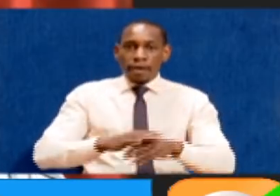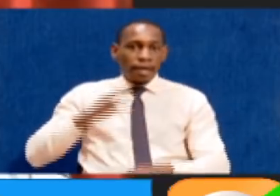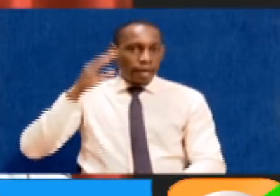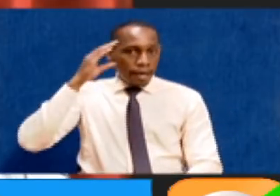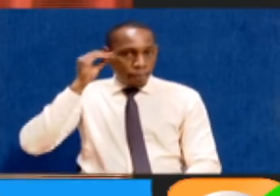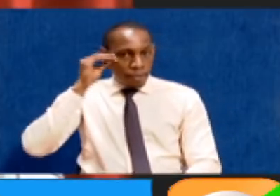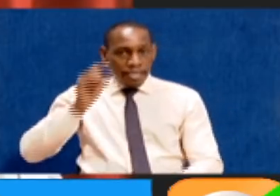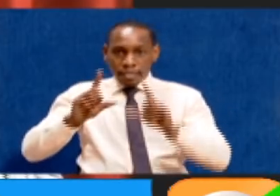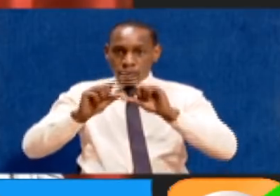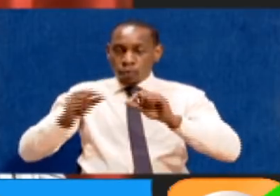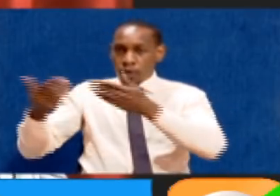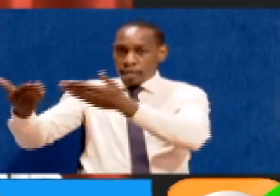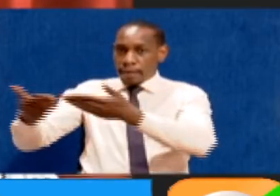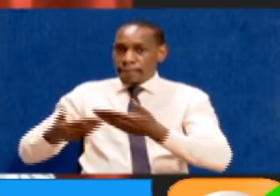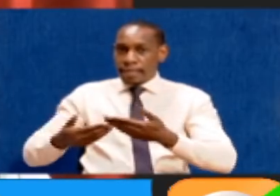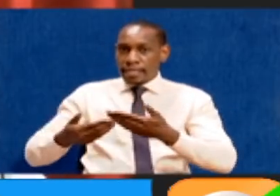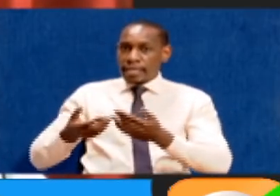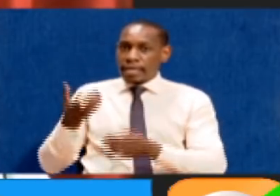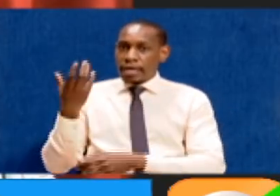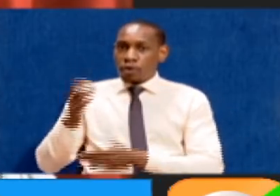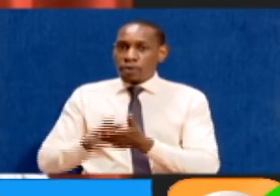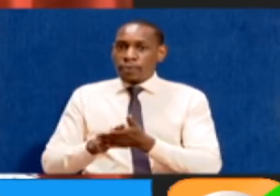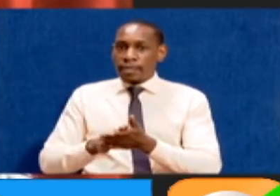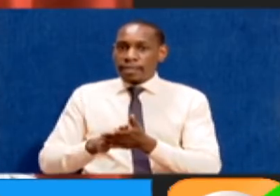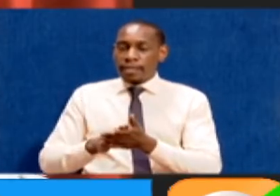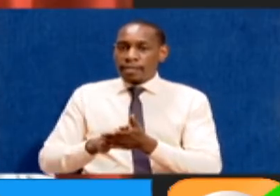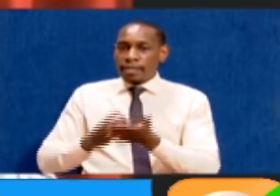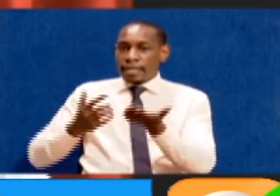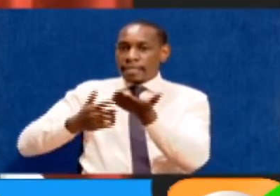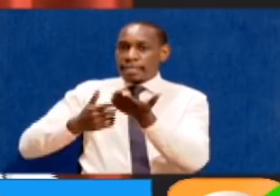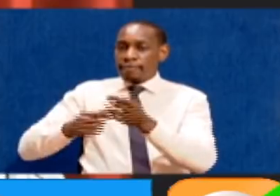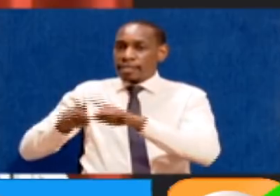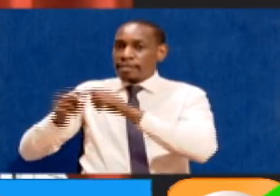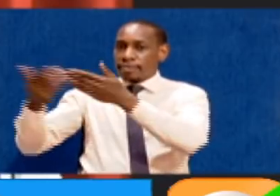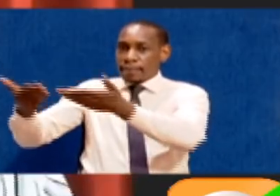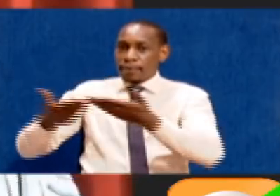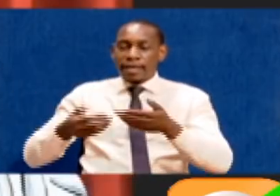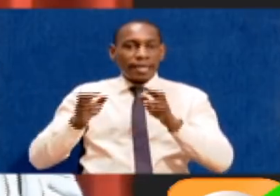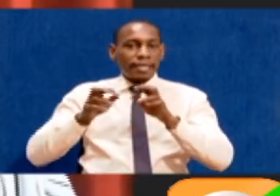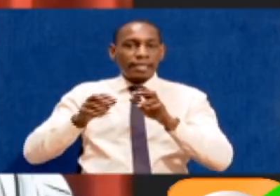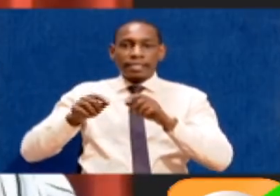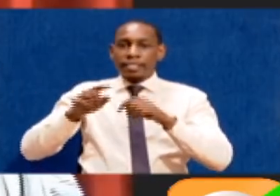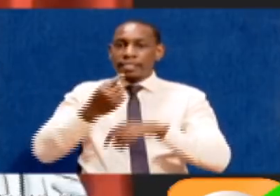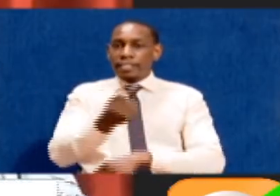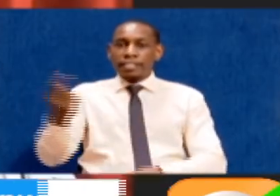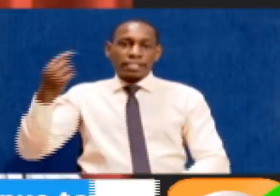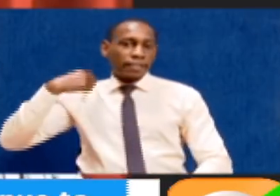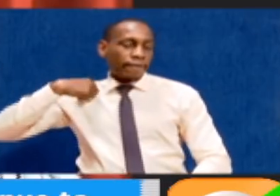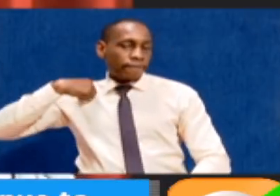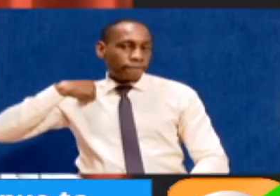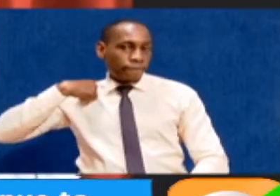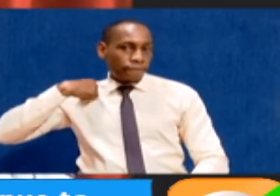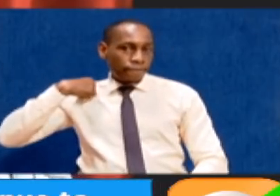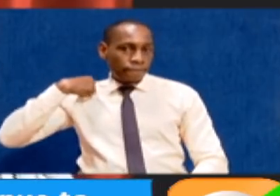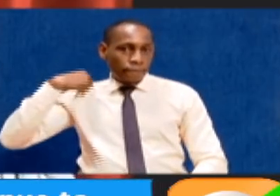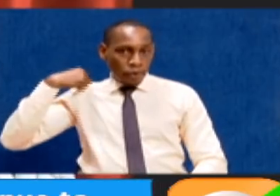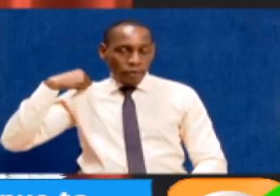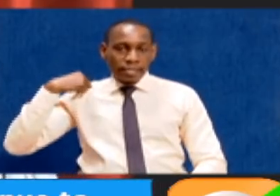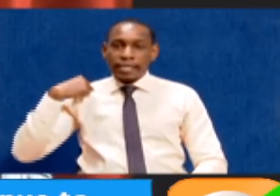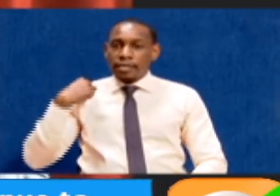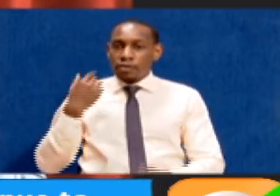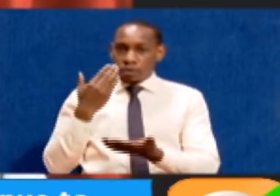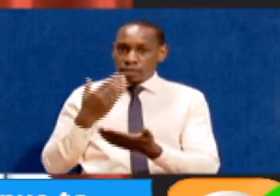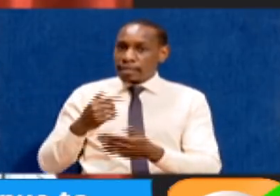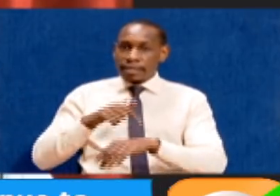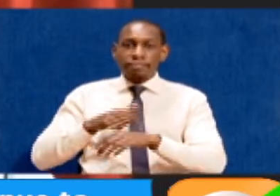Moses told them, bring in the gold and the silver. And they brought in willingly everybody as